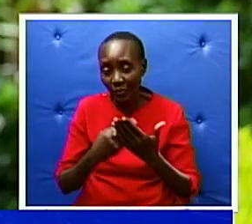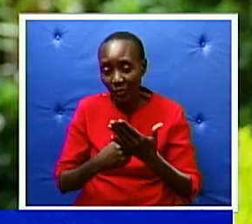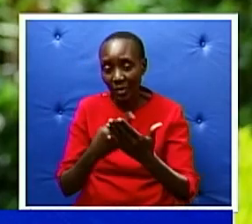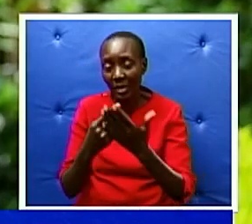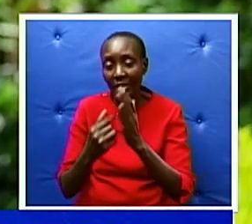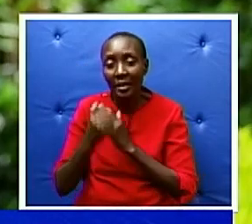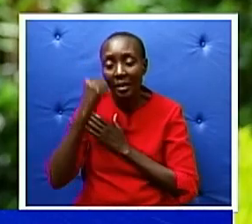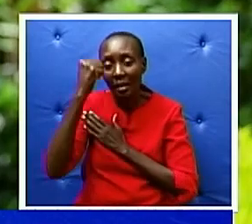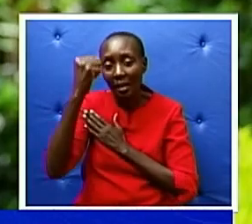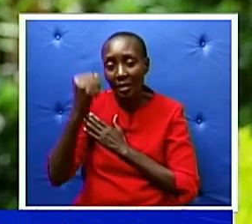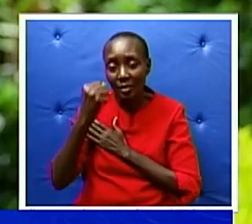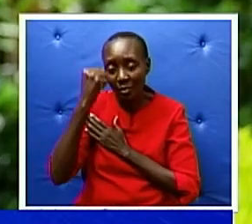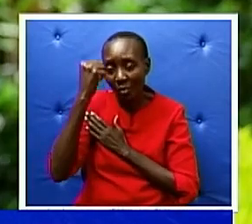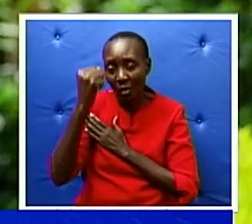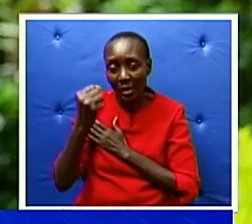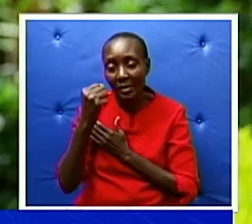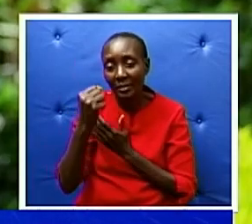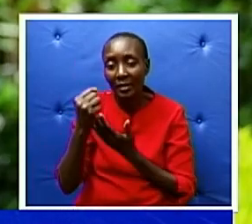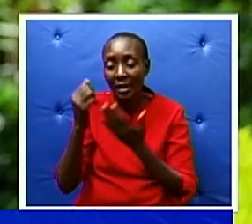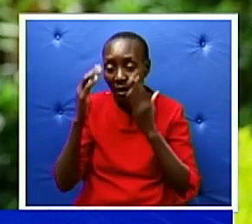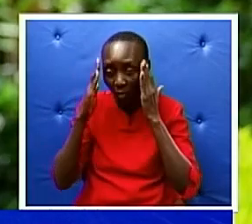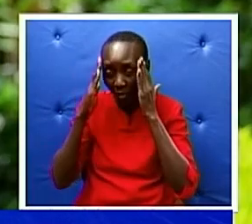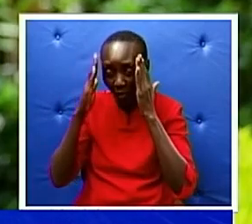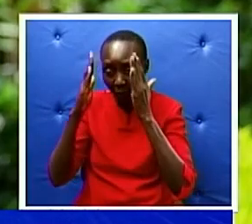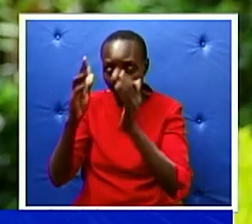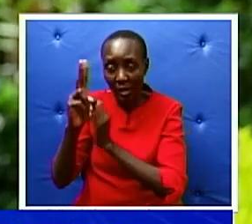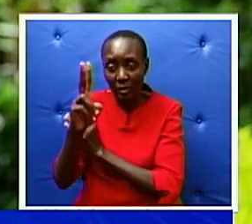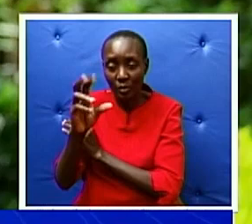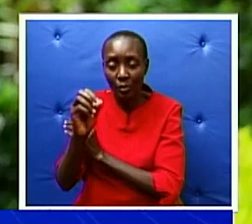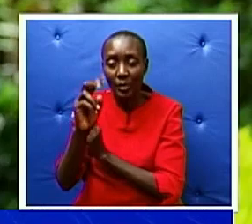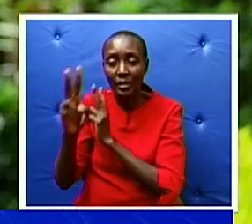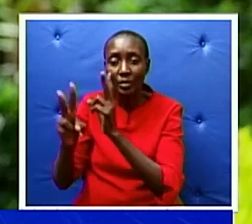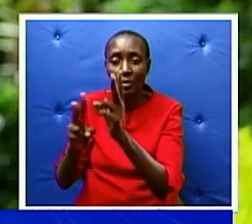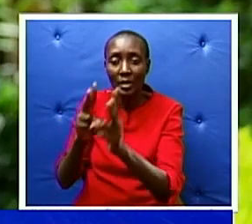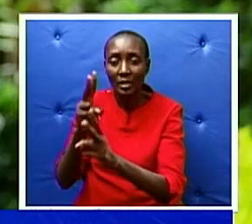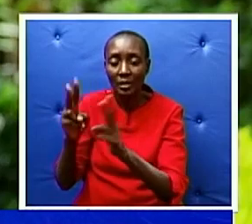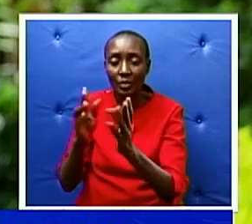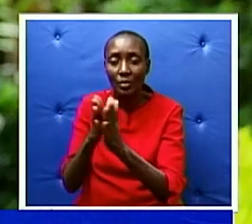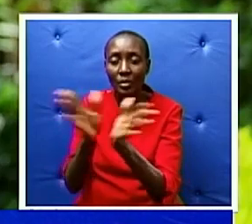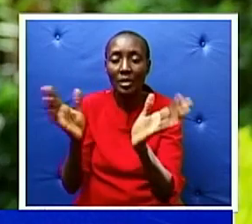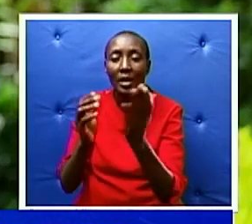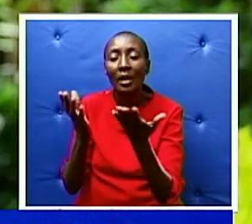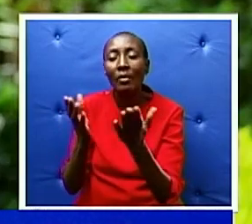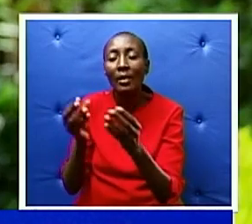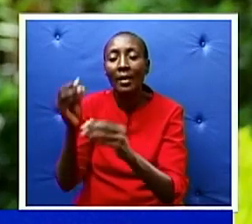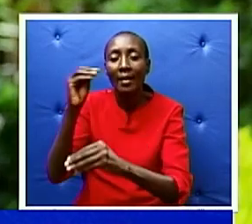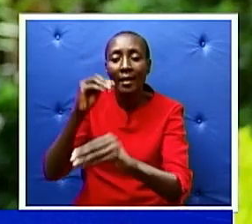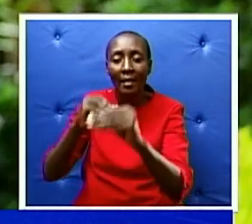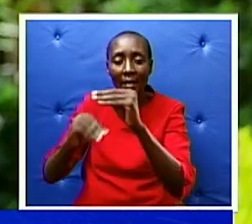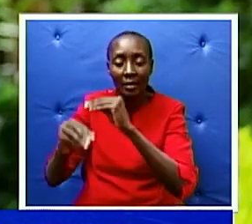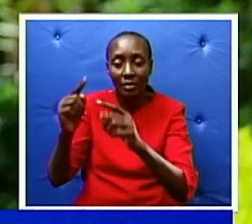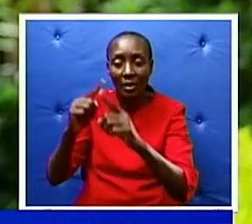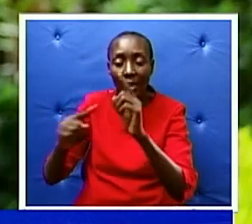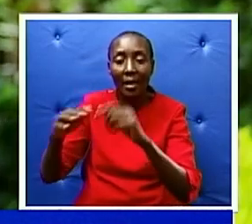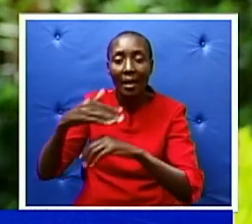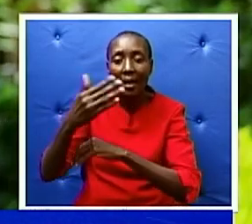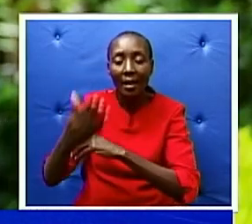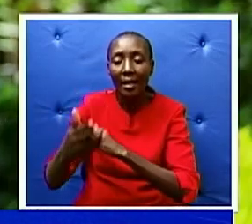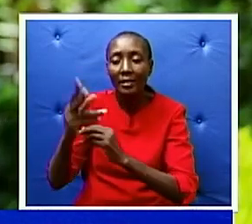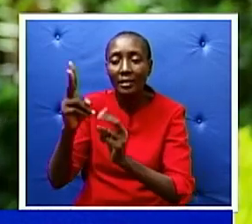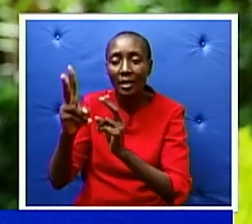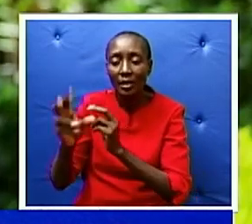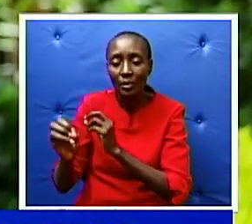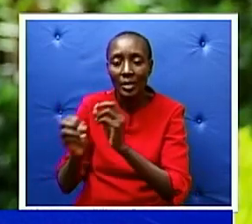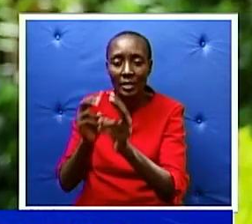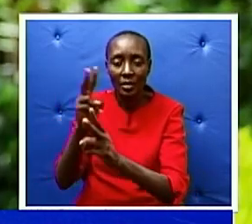to 2022 political general elections that are coming next year in 2022, and what